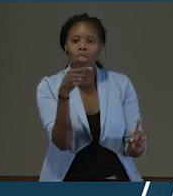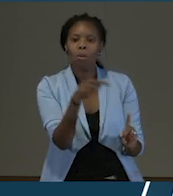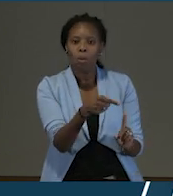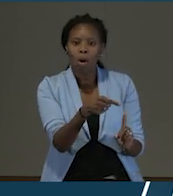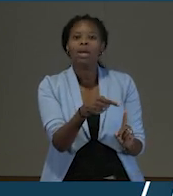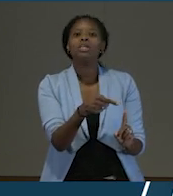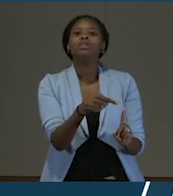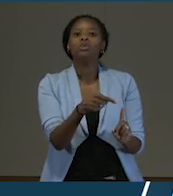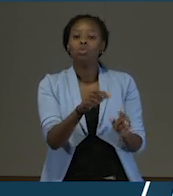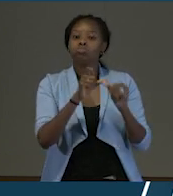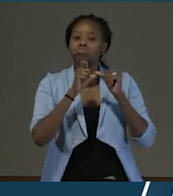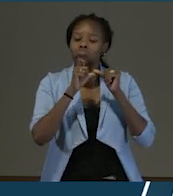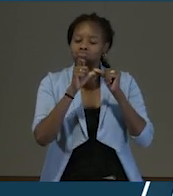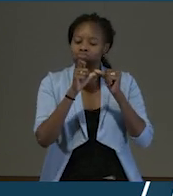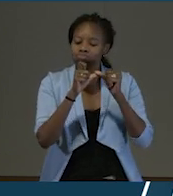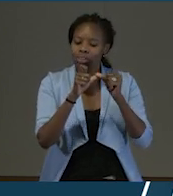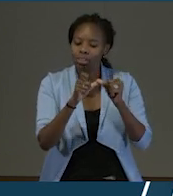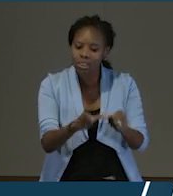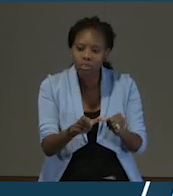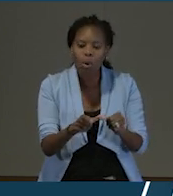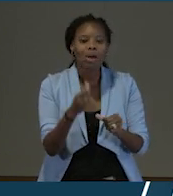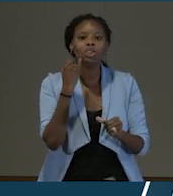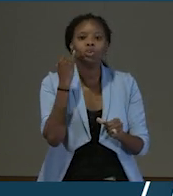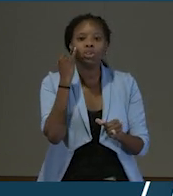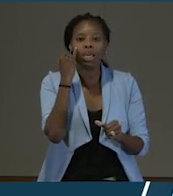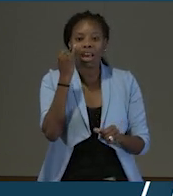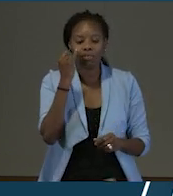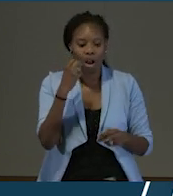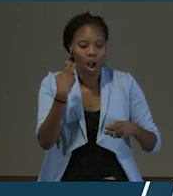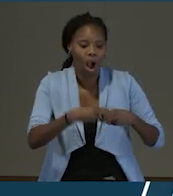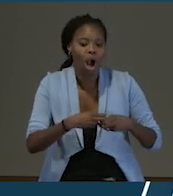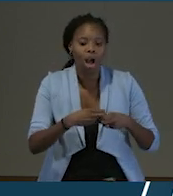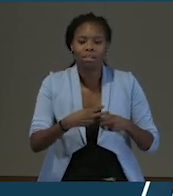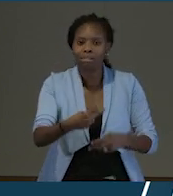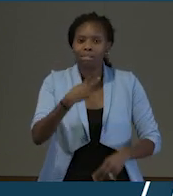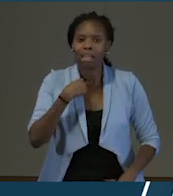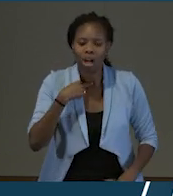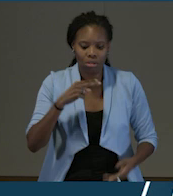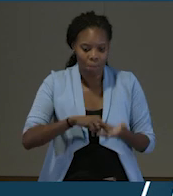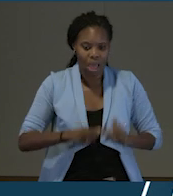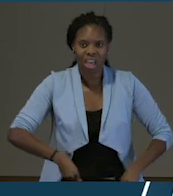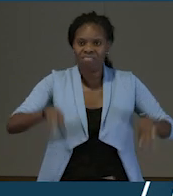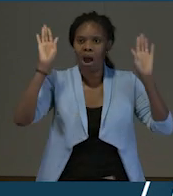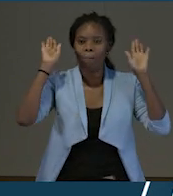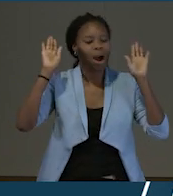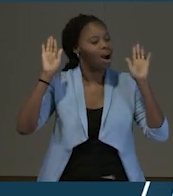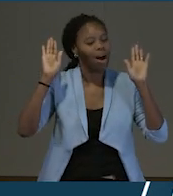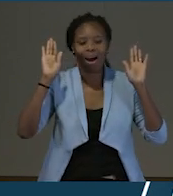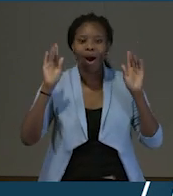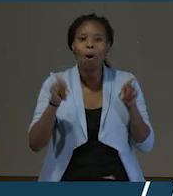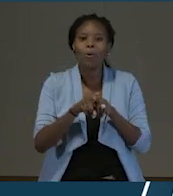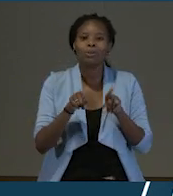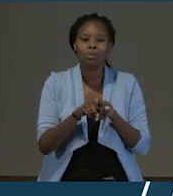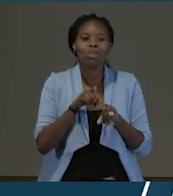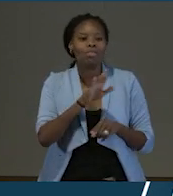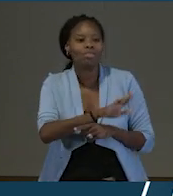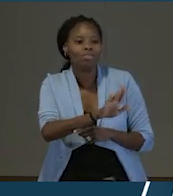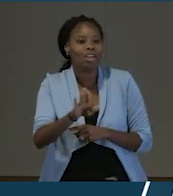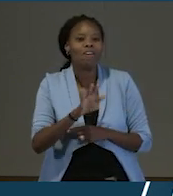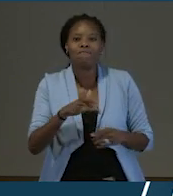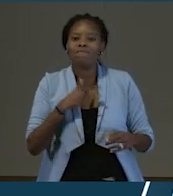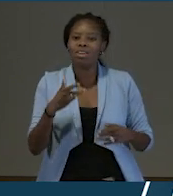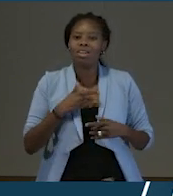task, how they problem solve through a game or through that play, their expression of feelings, their cooperation, their